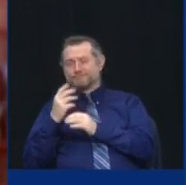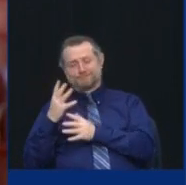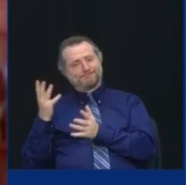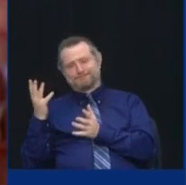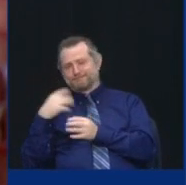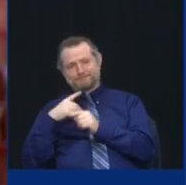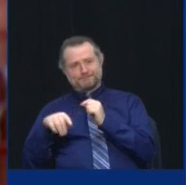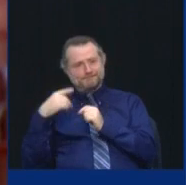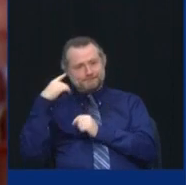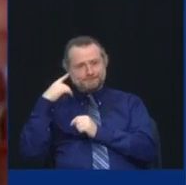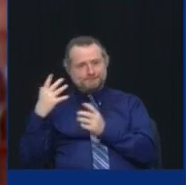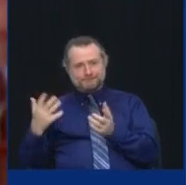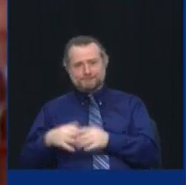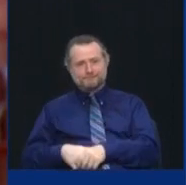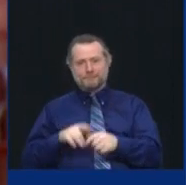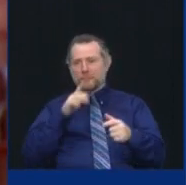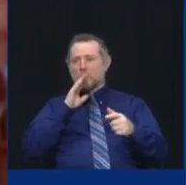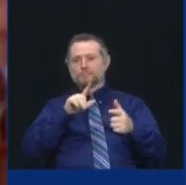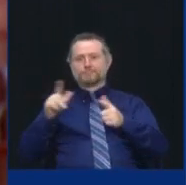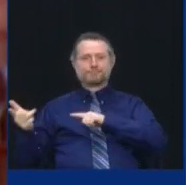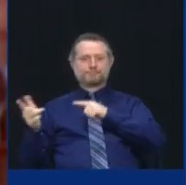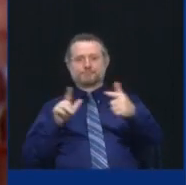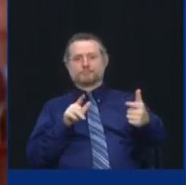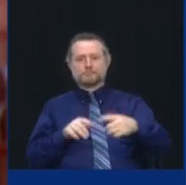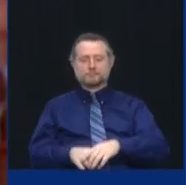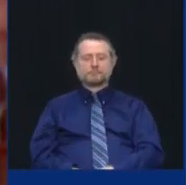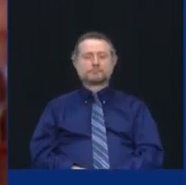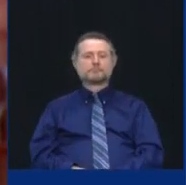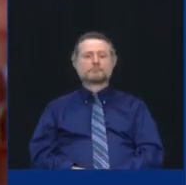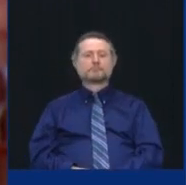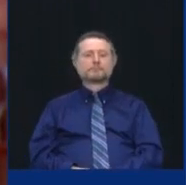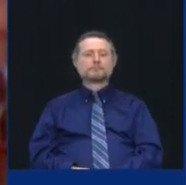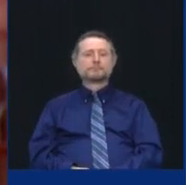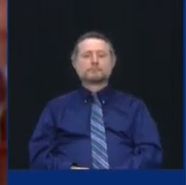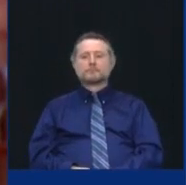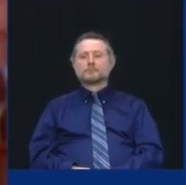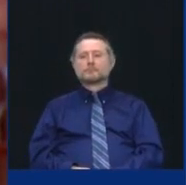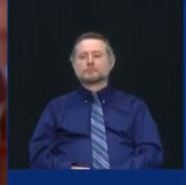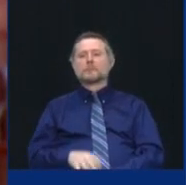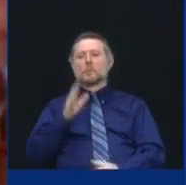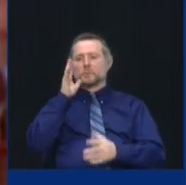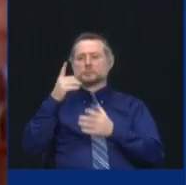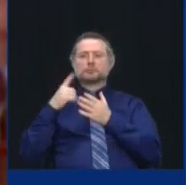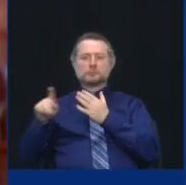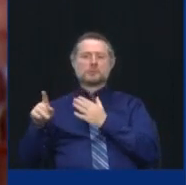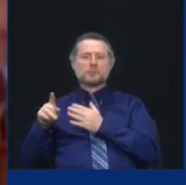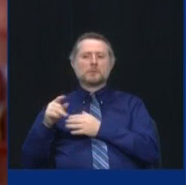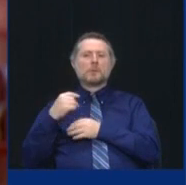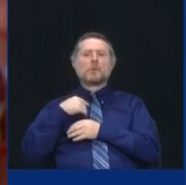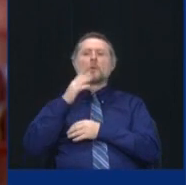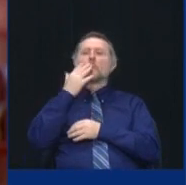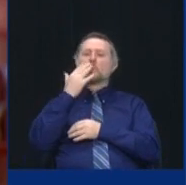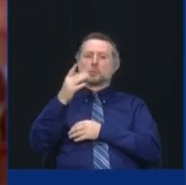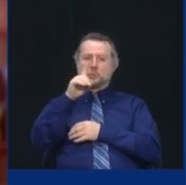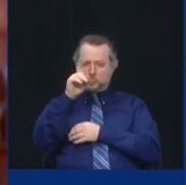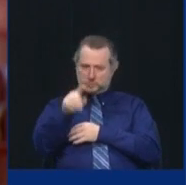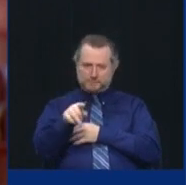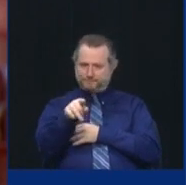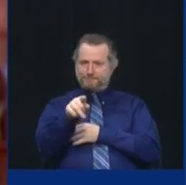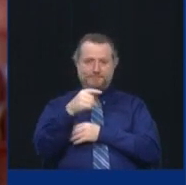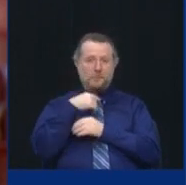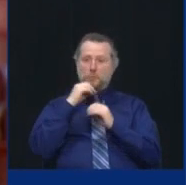will certificates be checked when people enter your venues? How's that going to work? That's a really good question. I have no